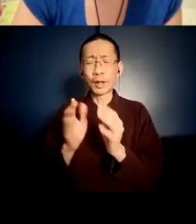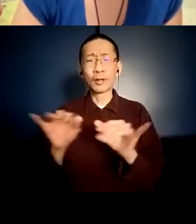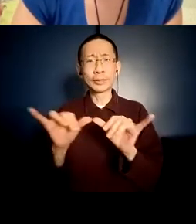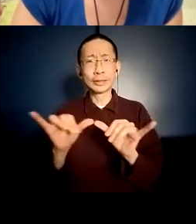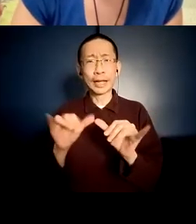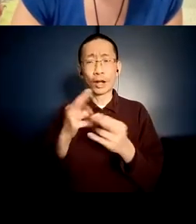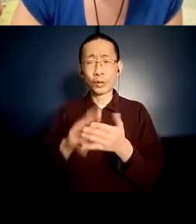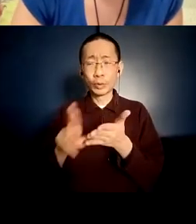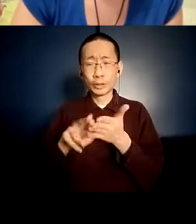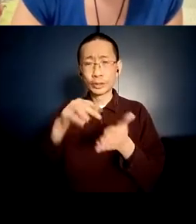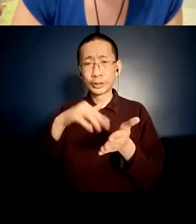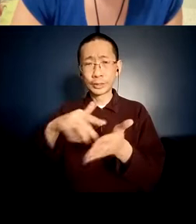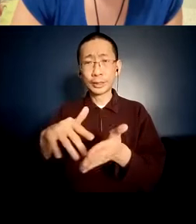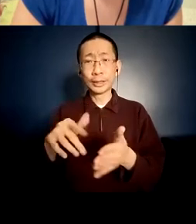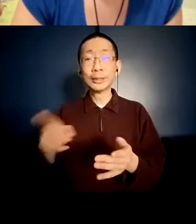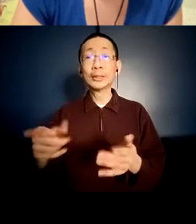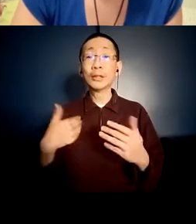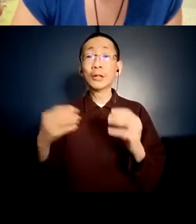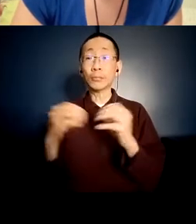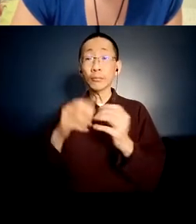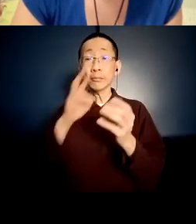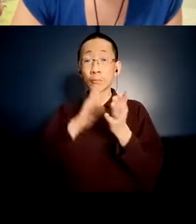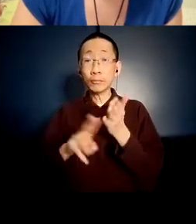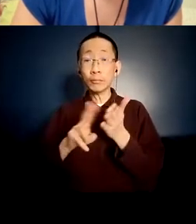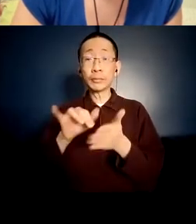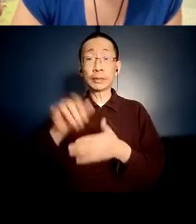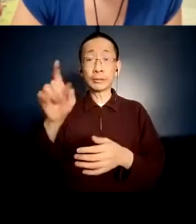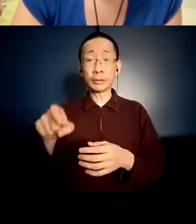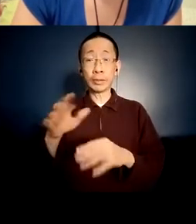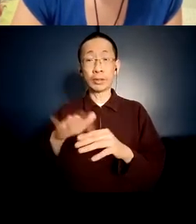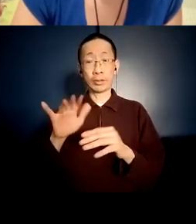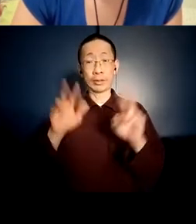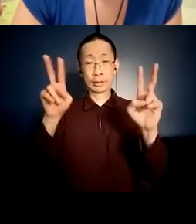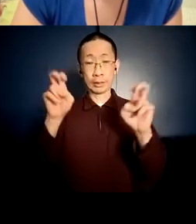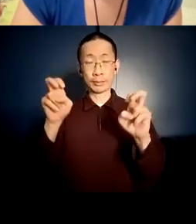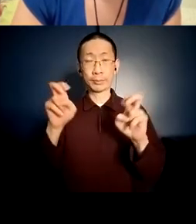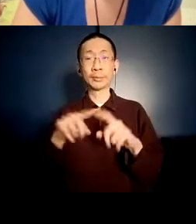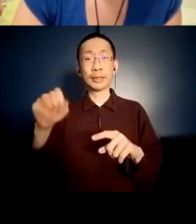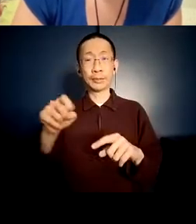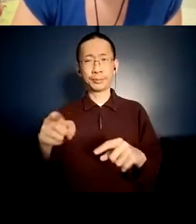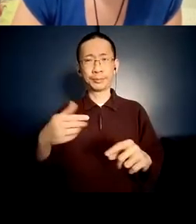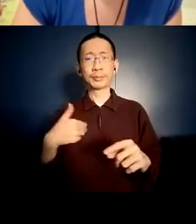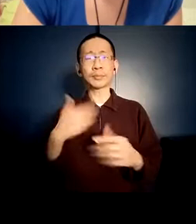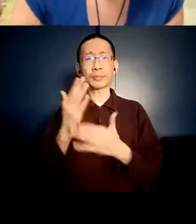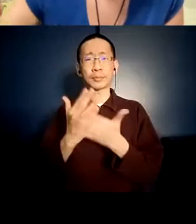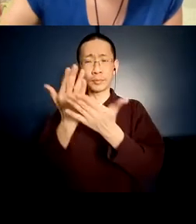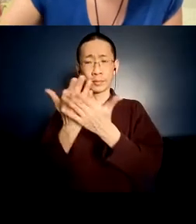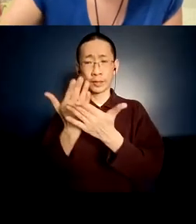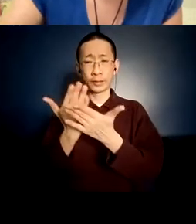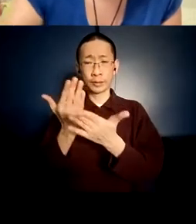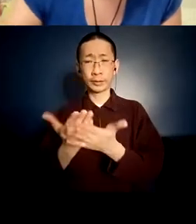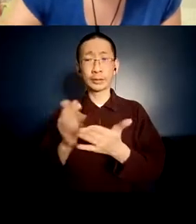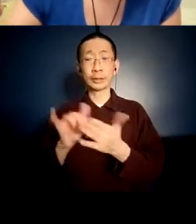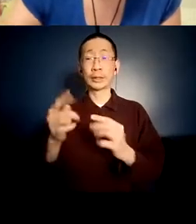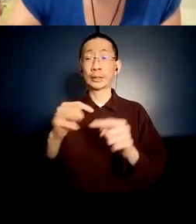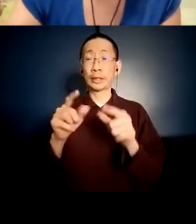studies. There is more research that is needed on this topic, but there is some evidence that sign